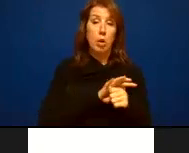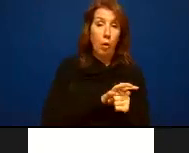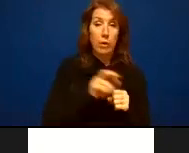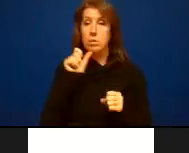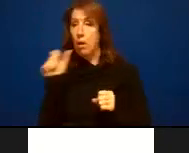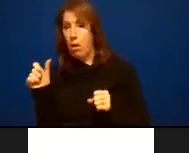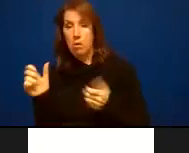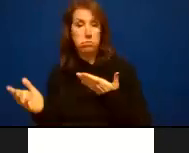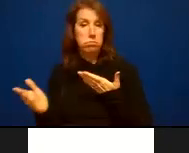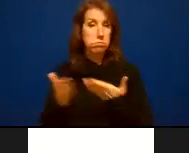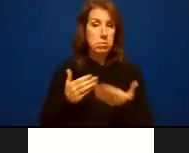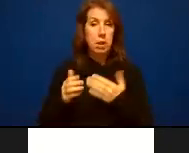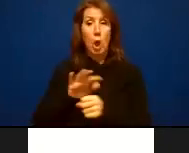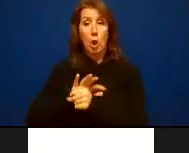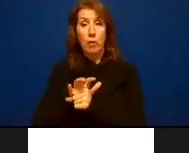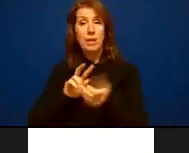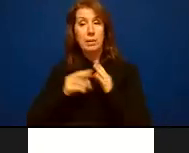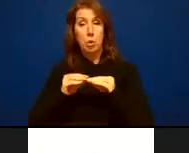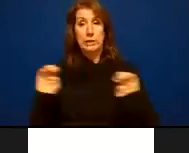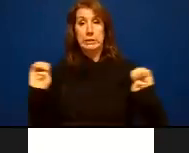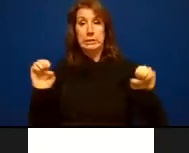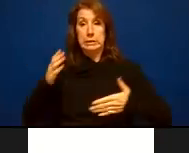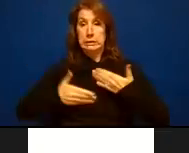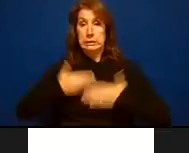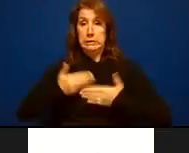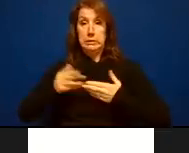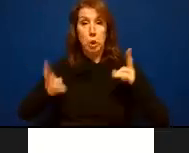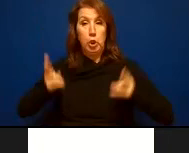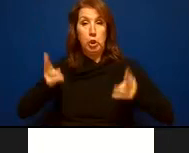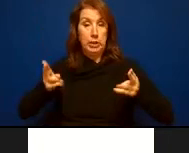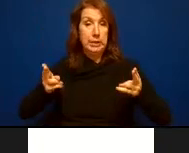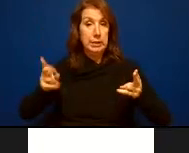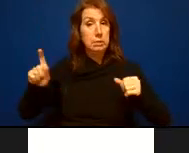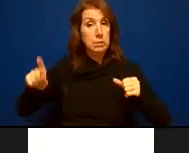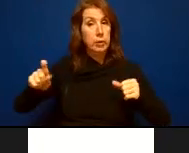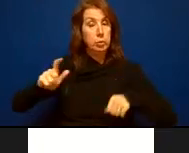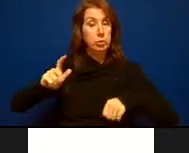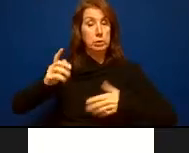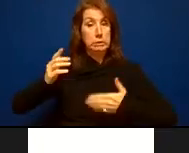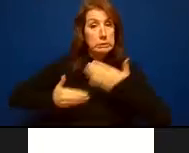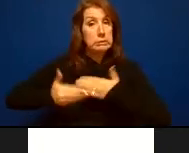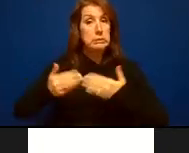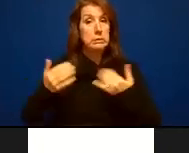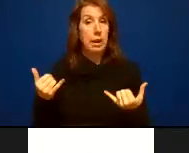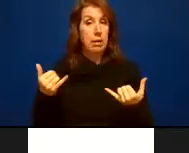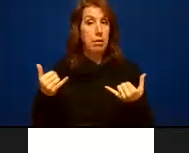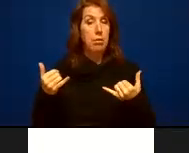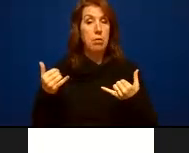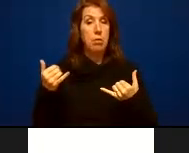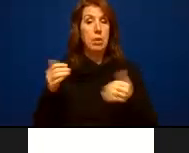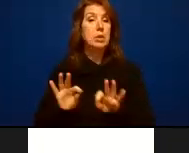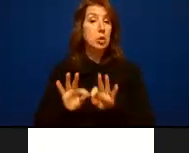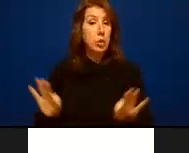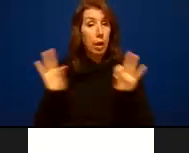has some, I think, creates more urgency around them and more of a reason why it's so